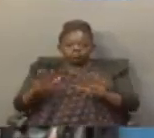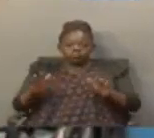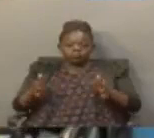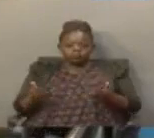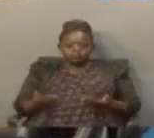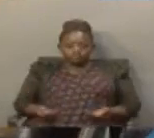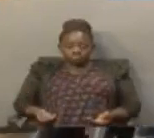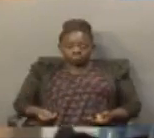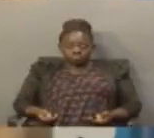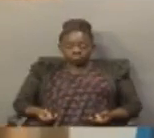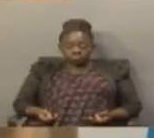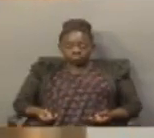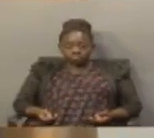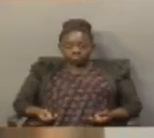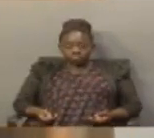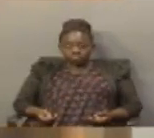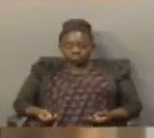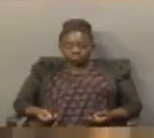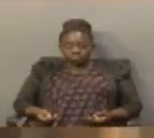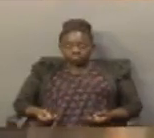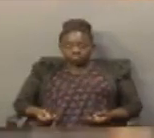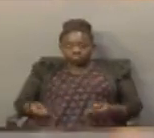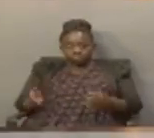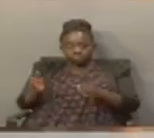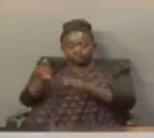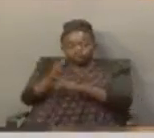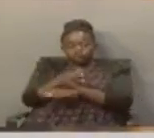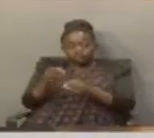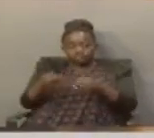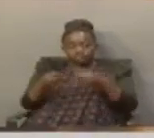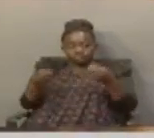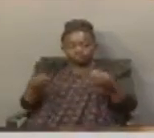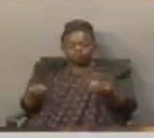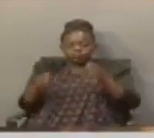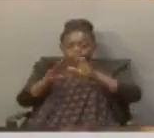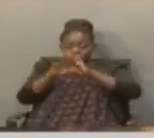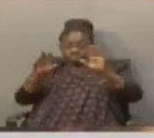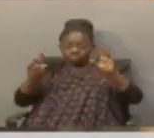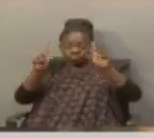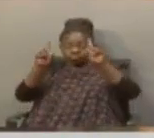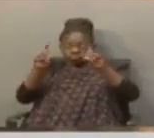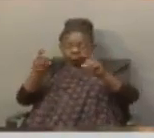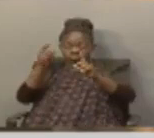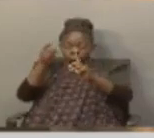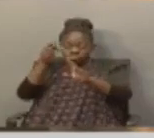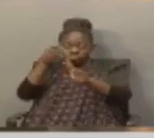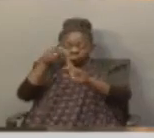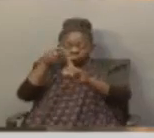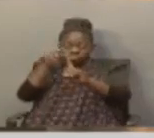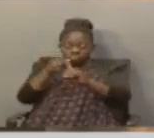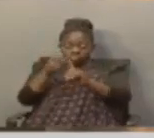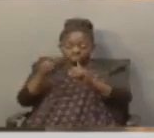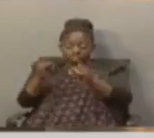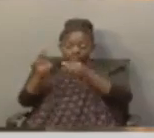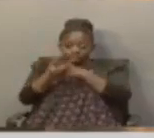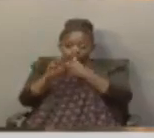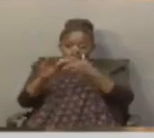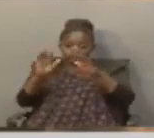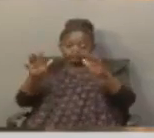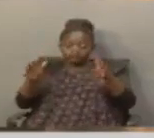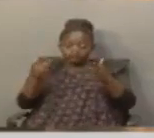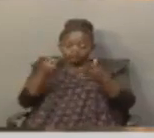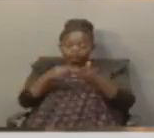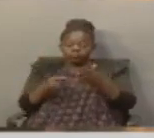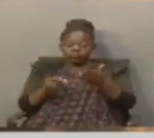the minister should give a clear picture to the country on the realities on the